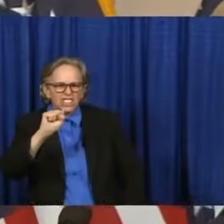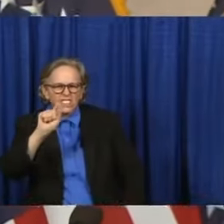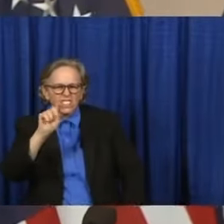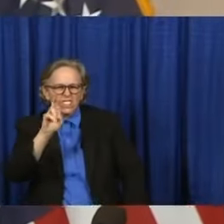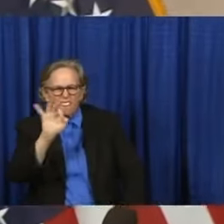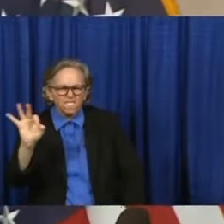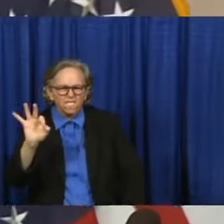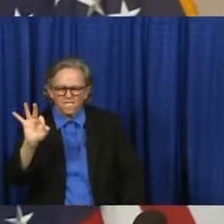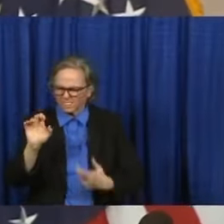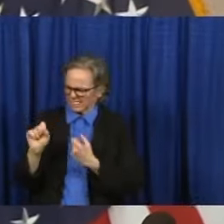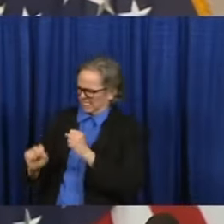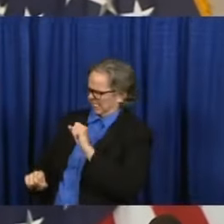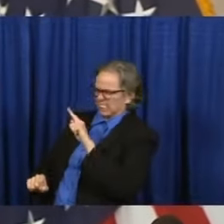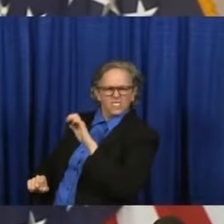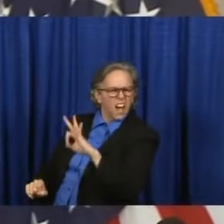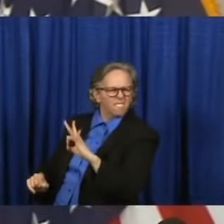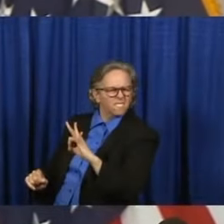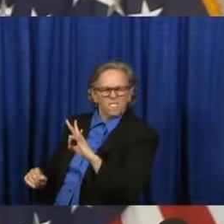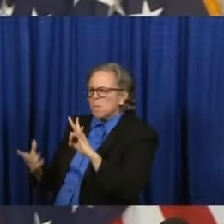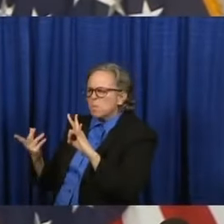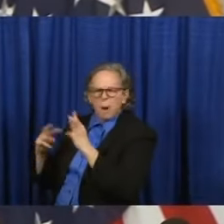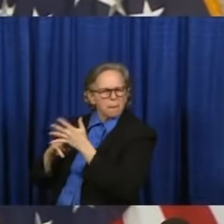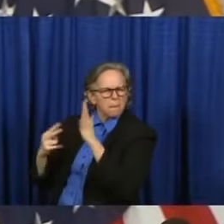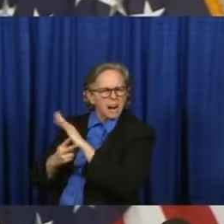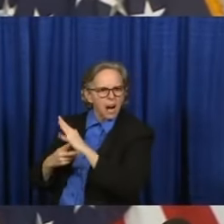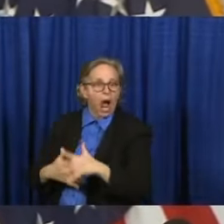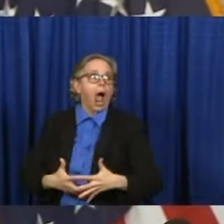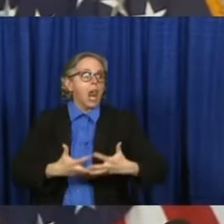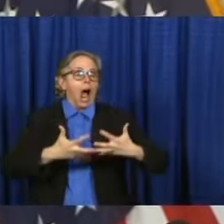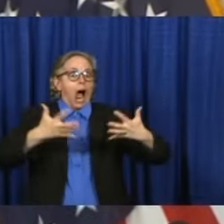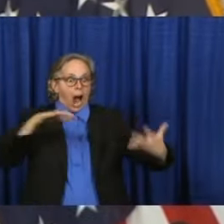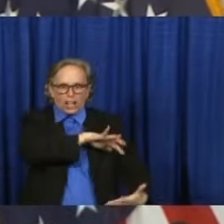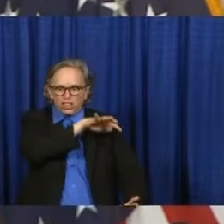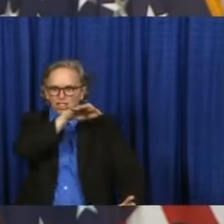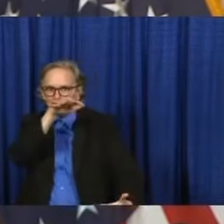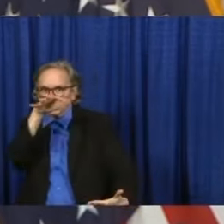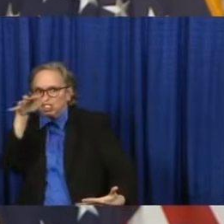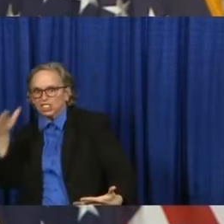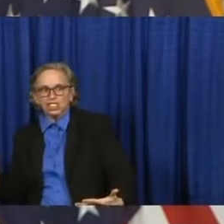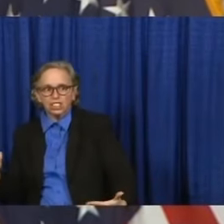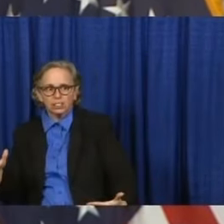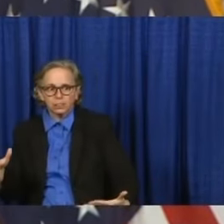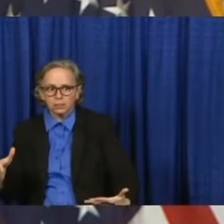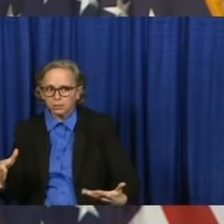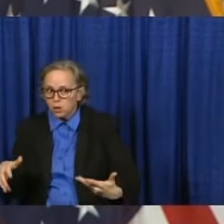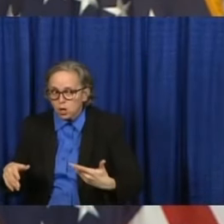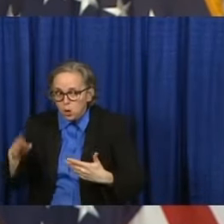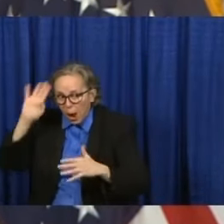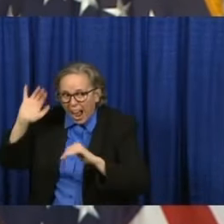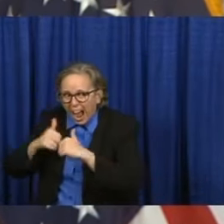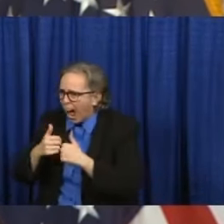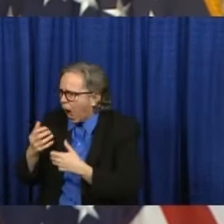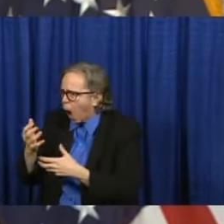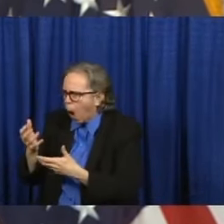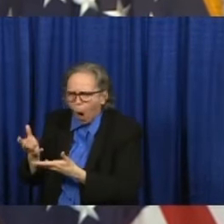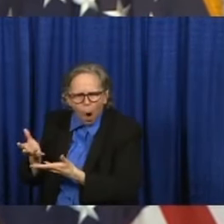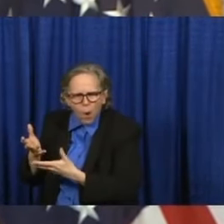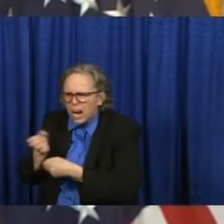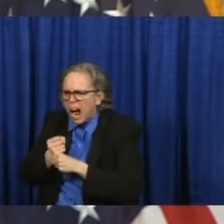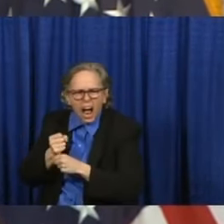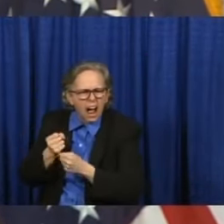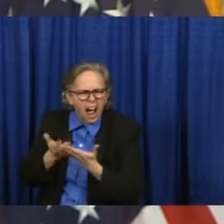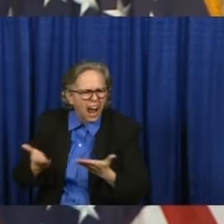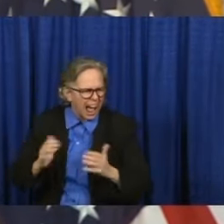Stuff? Lots of stuff. Do you know how everyone gets the stuff they need? How?